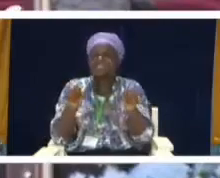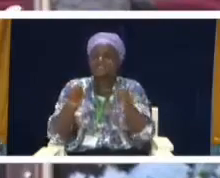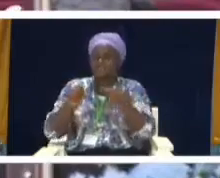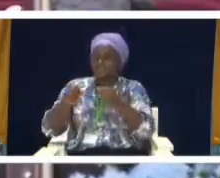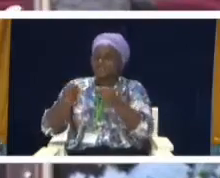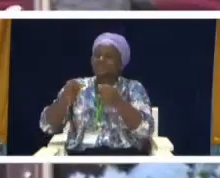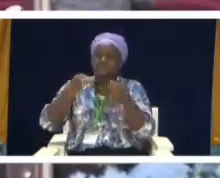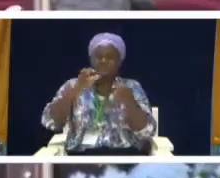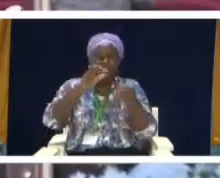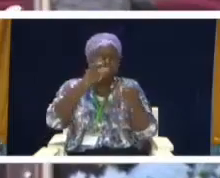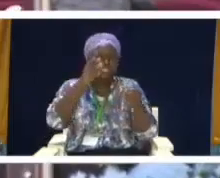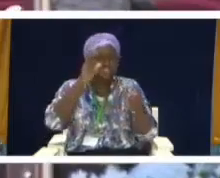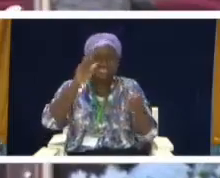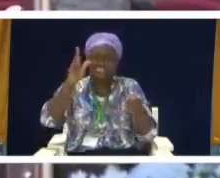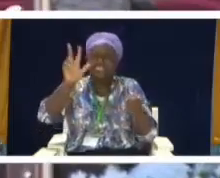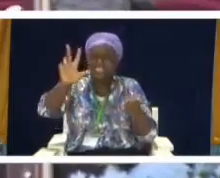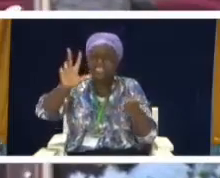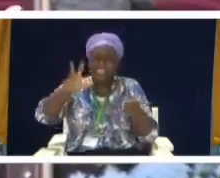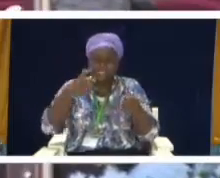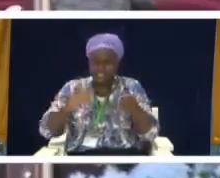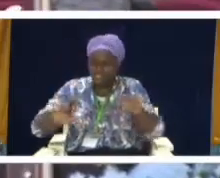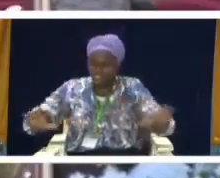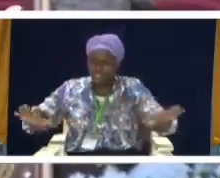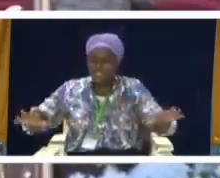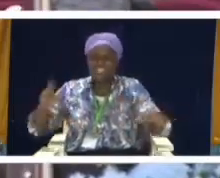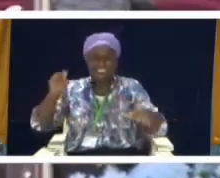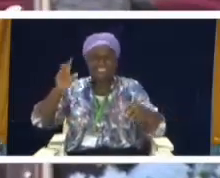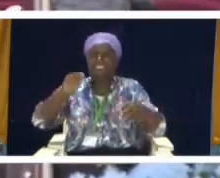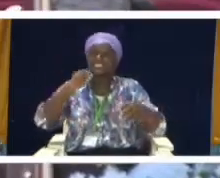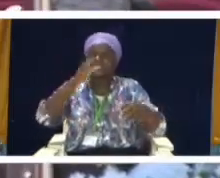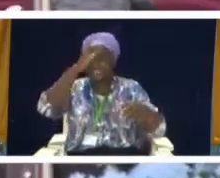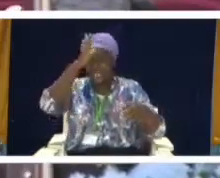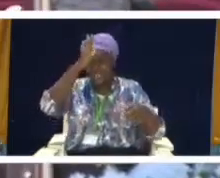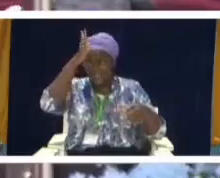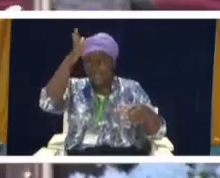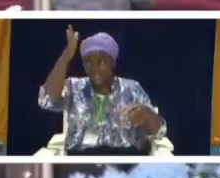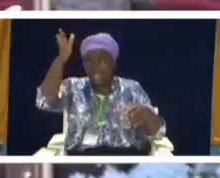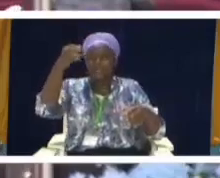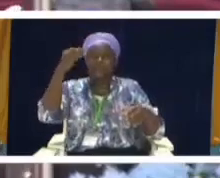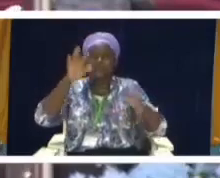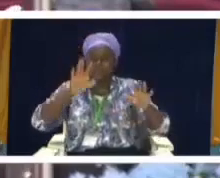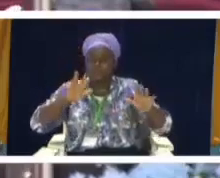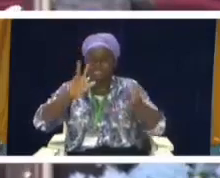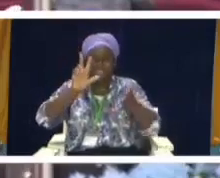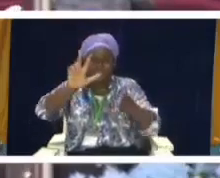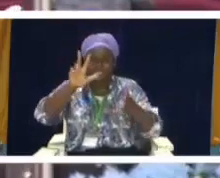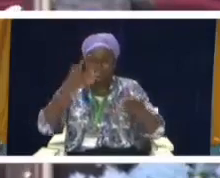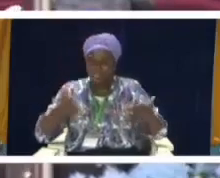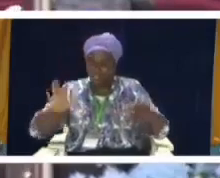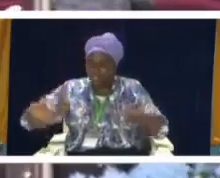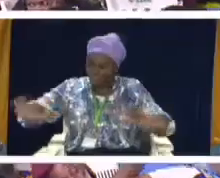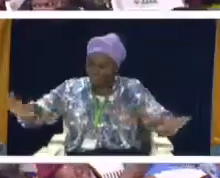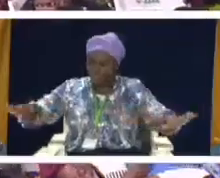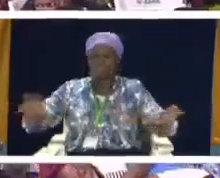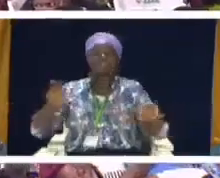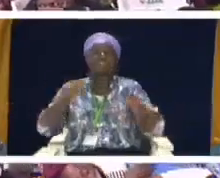is now a grandfather of triplets. Let somebody shout hallelujah.